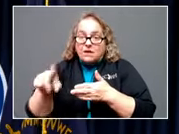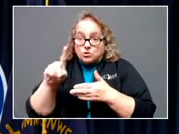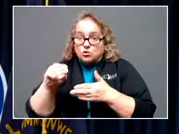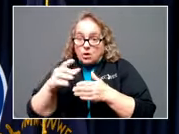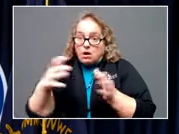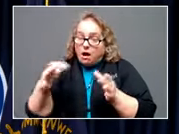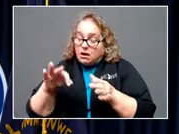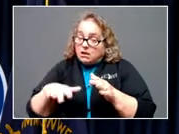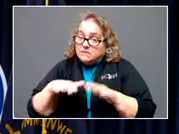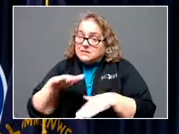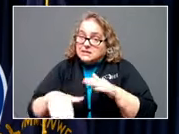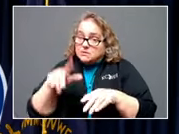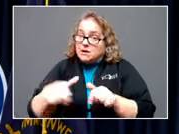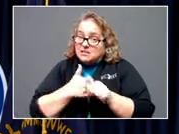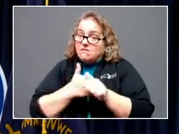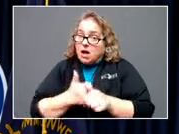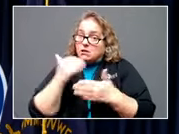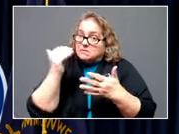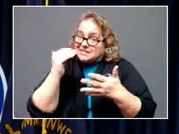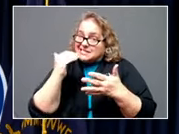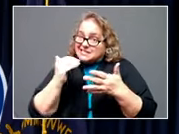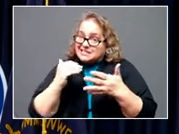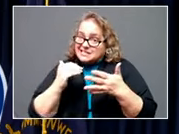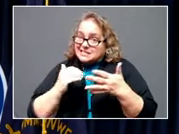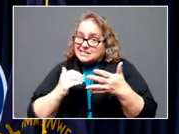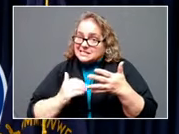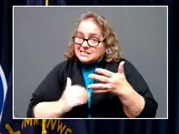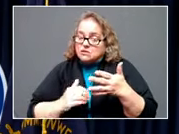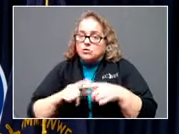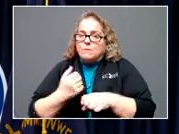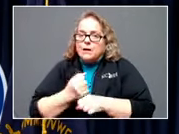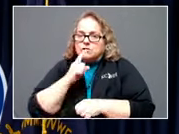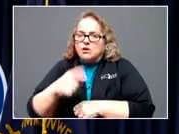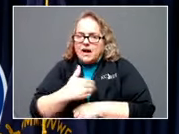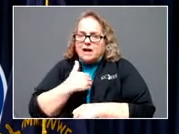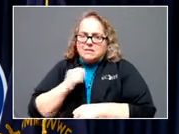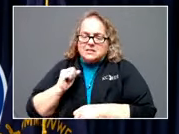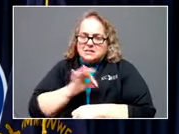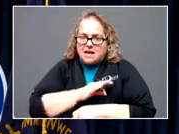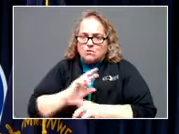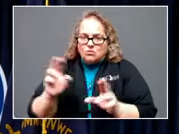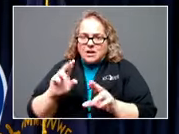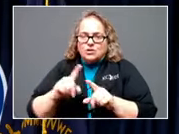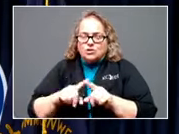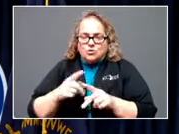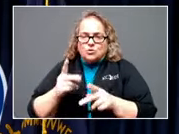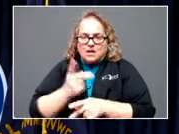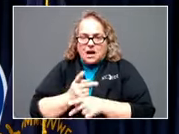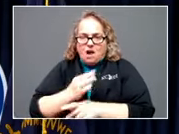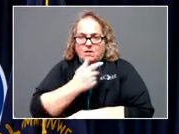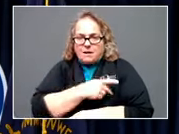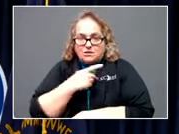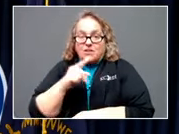a little more leeway so that they could make sure they had staff available to take care of patients in need. The CDC quickly then came and followed